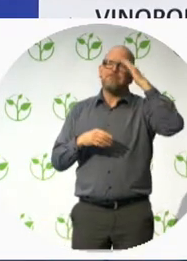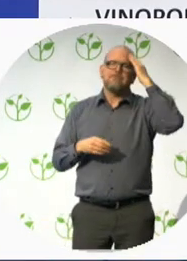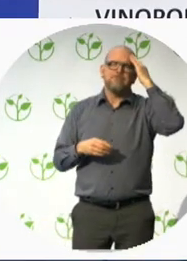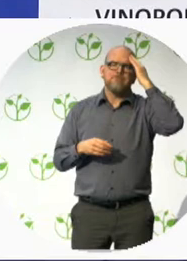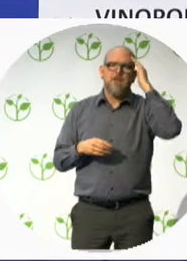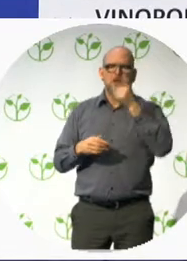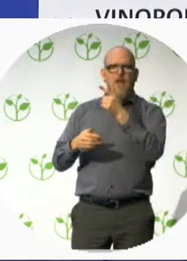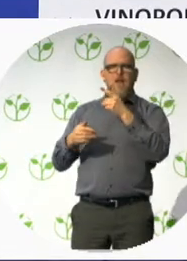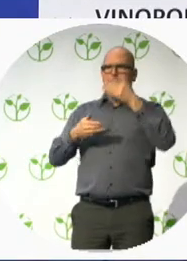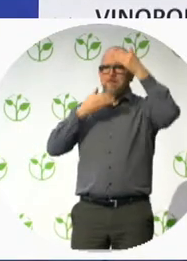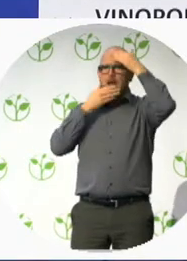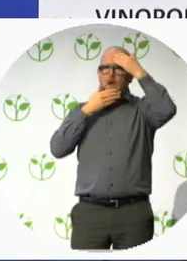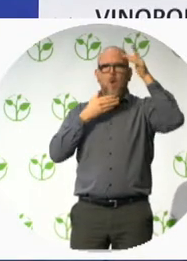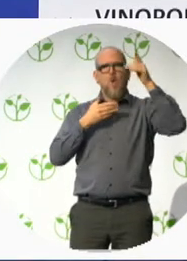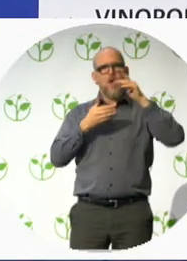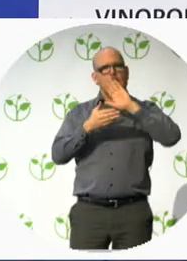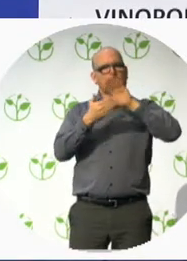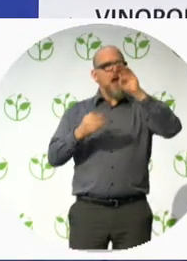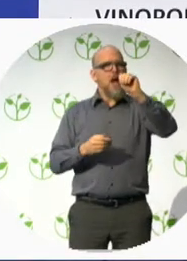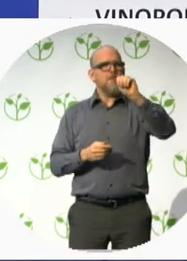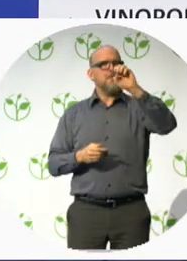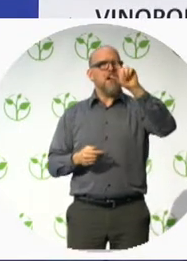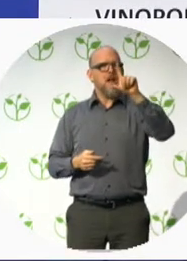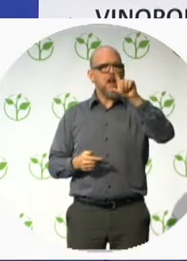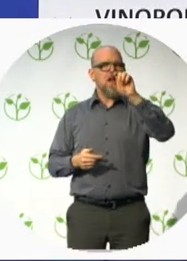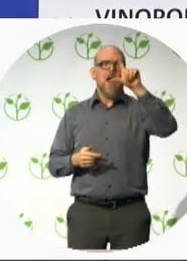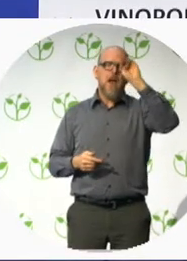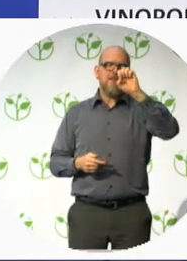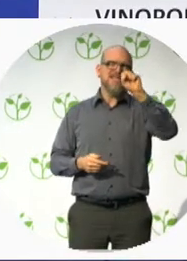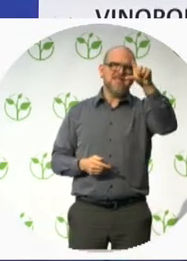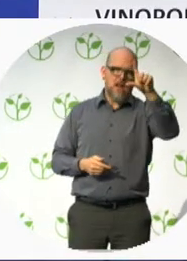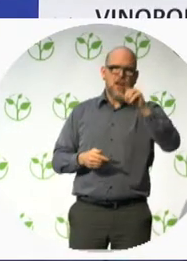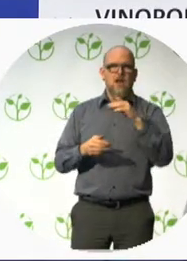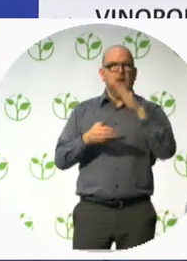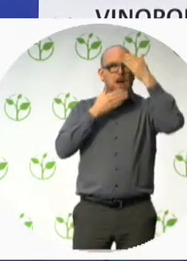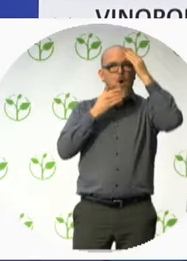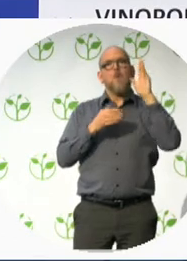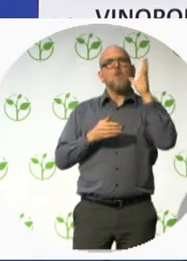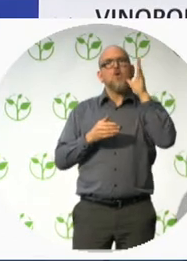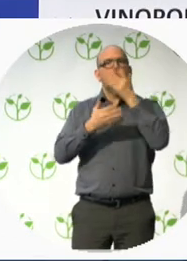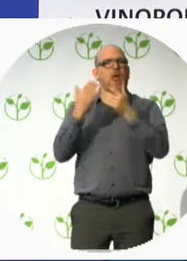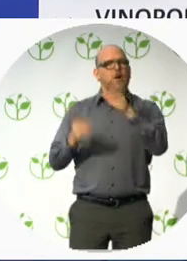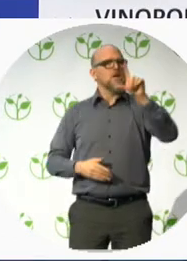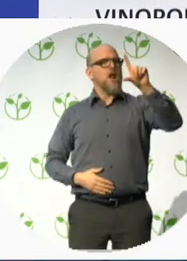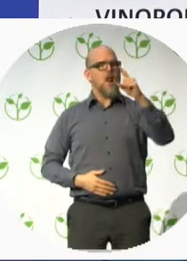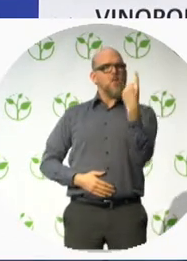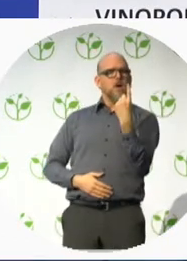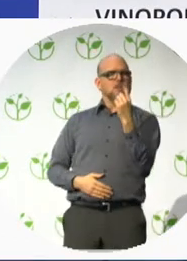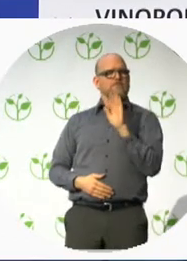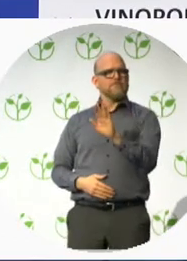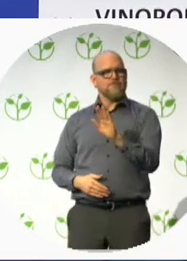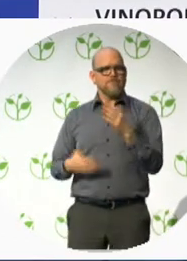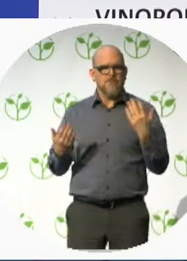Morocco has its own sign language, which is called Moroccan Sign Language, and it's the native language of most Moroccans. It is different than